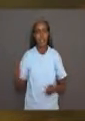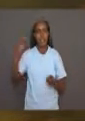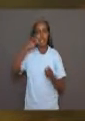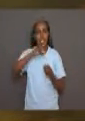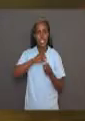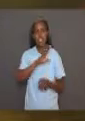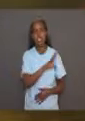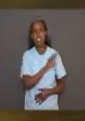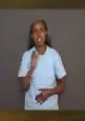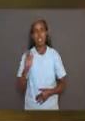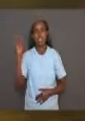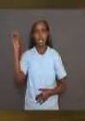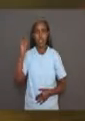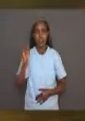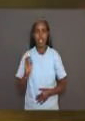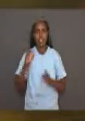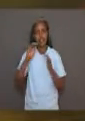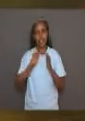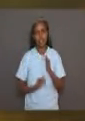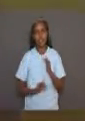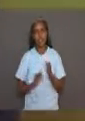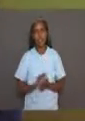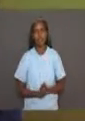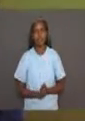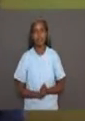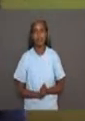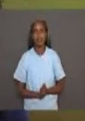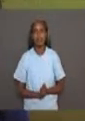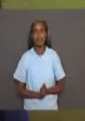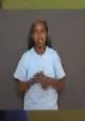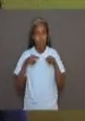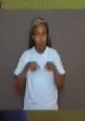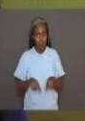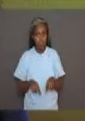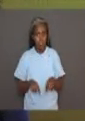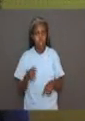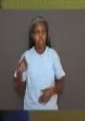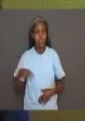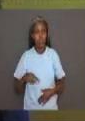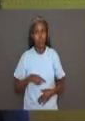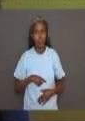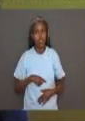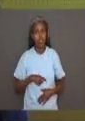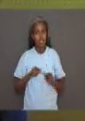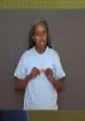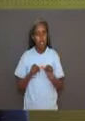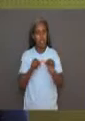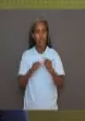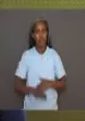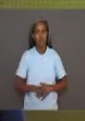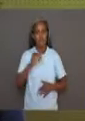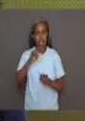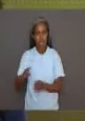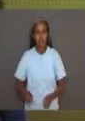increase and percent decrease. Today, we will continue to find